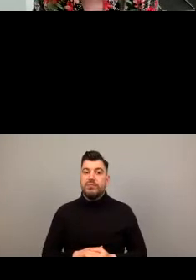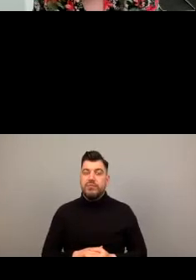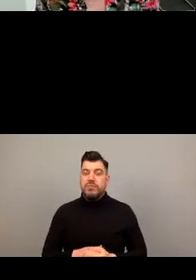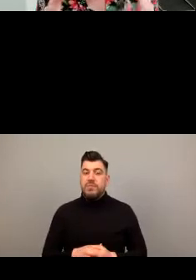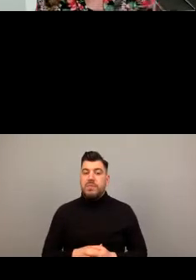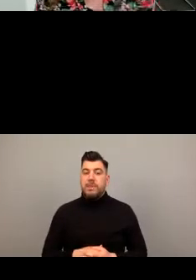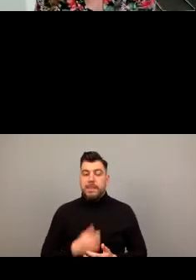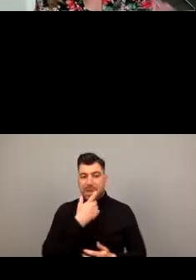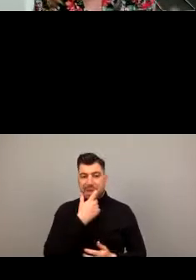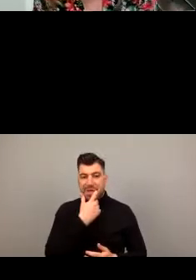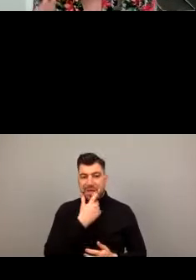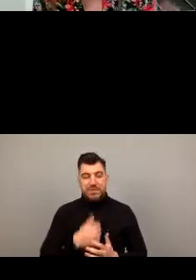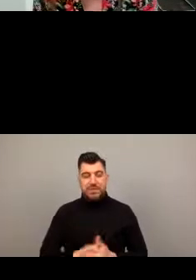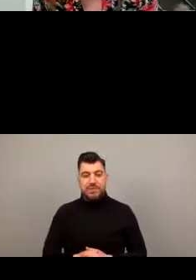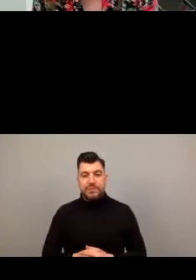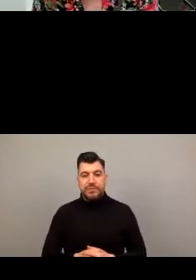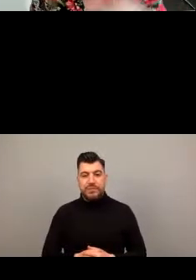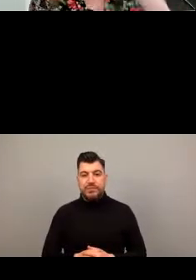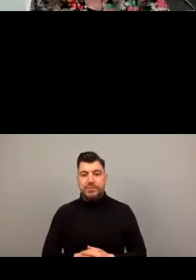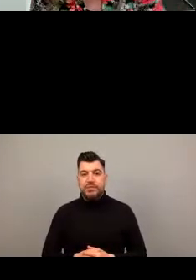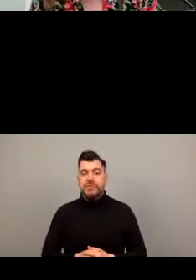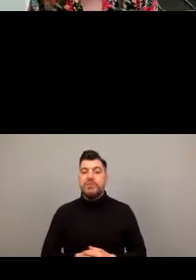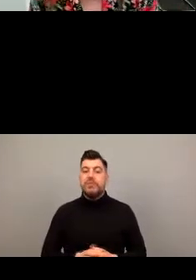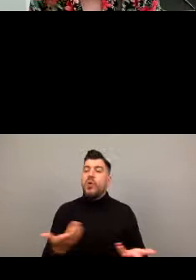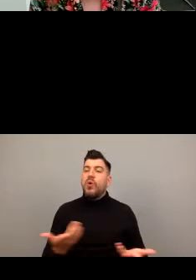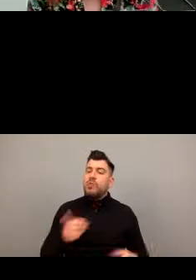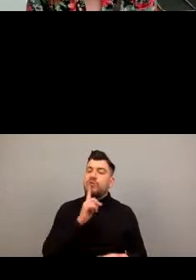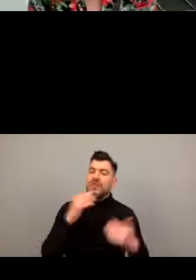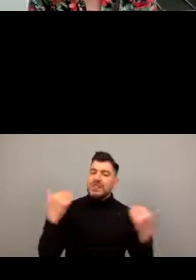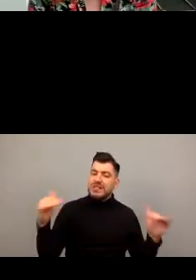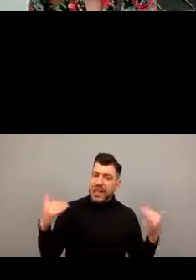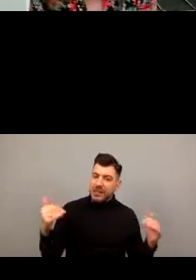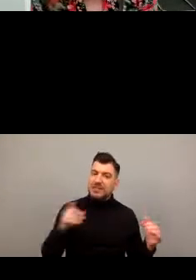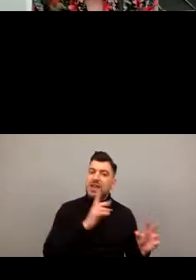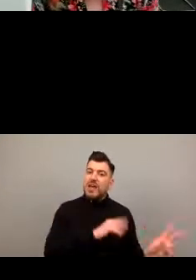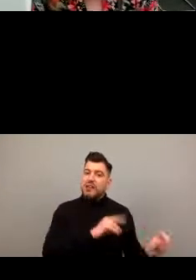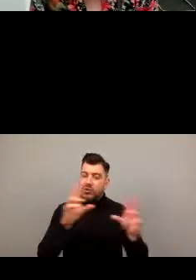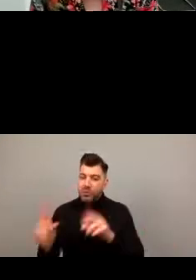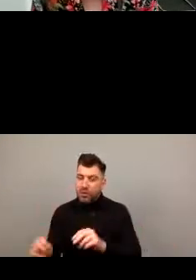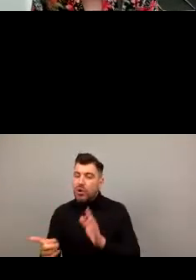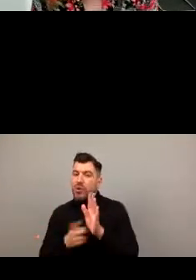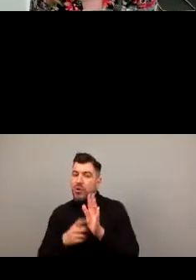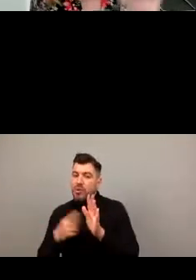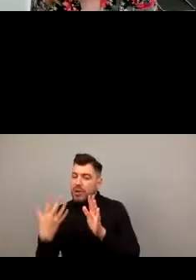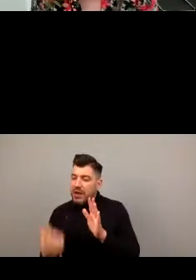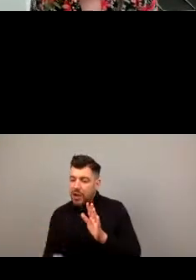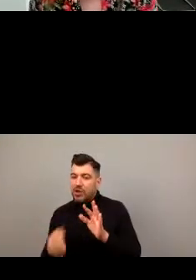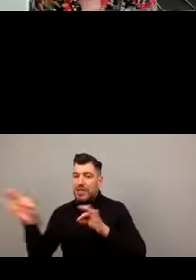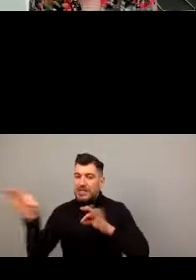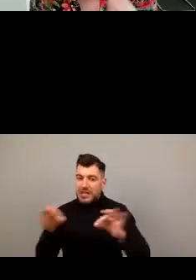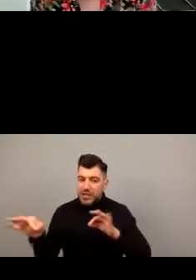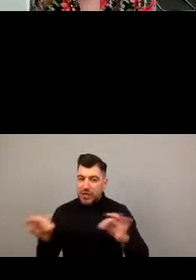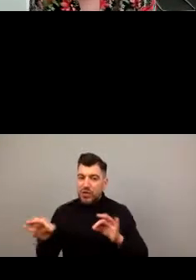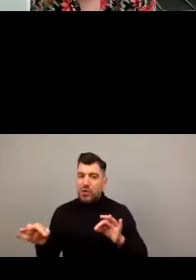thing. It's the same as it is with physical fitness. You need to develop a long-term strategy, a long-term routine, because